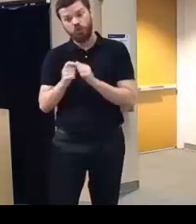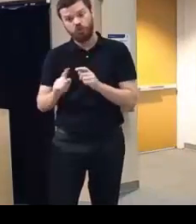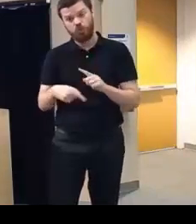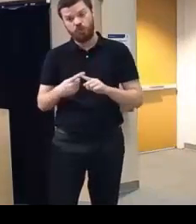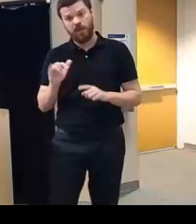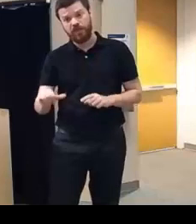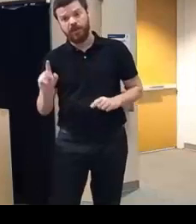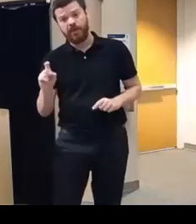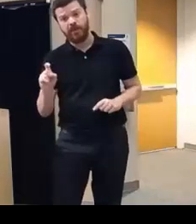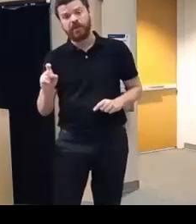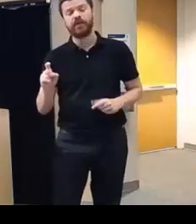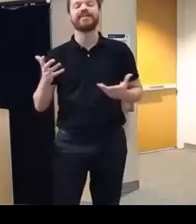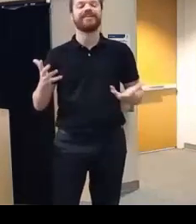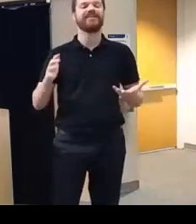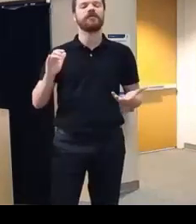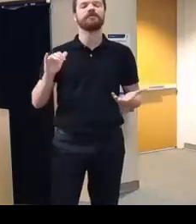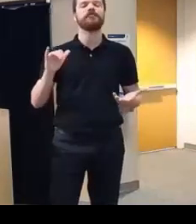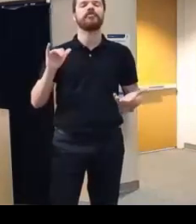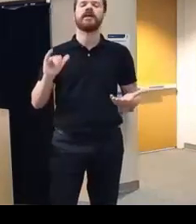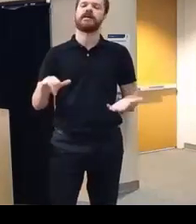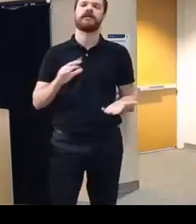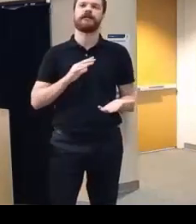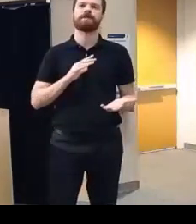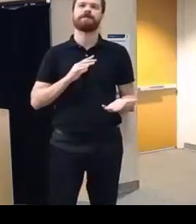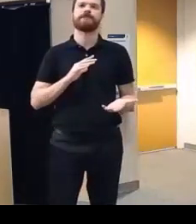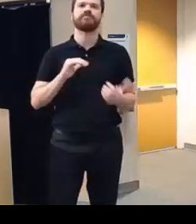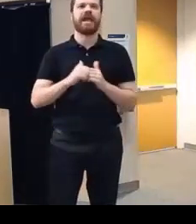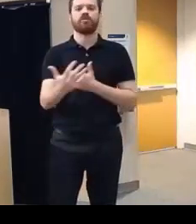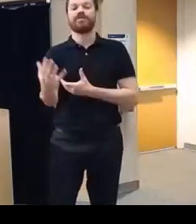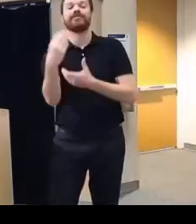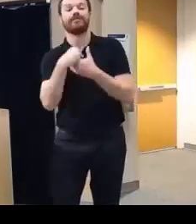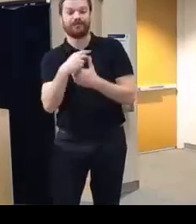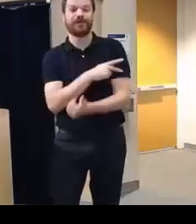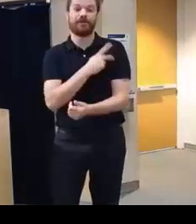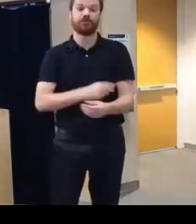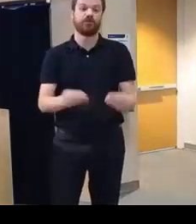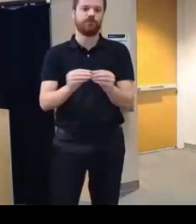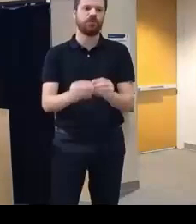things? Right, and so that would be just a way of really engaging the patient more.